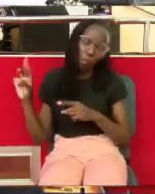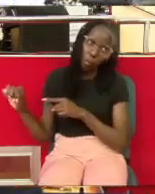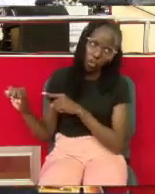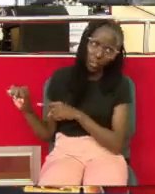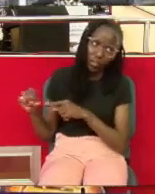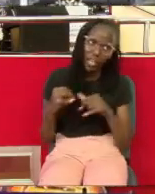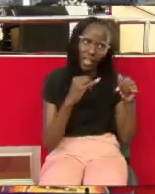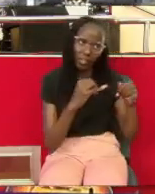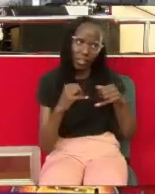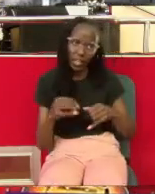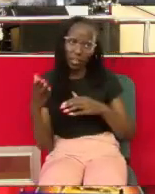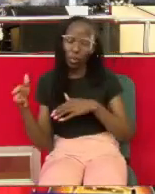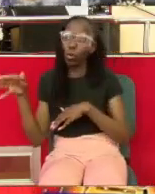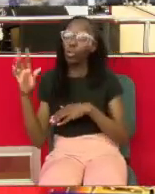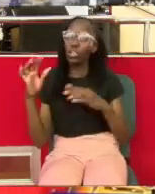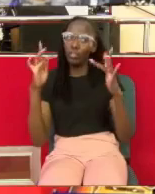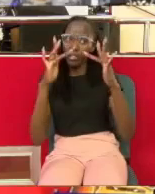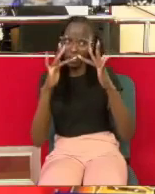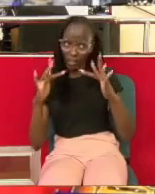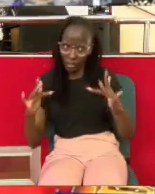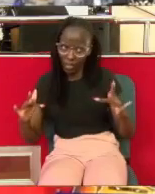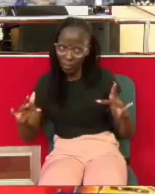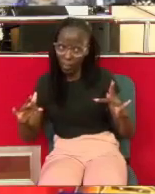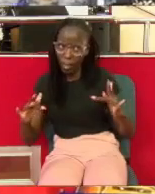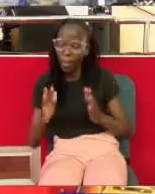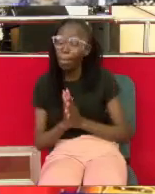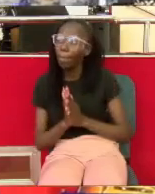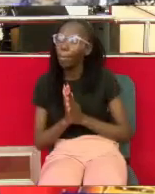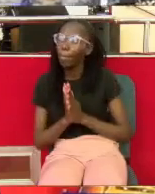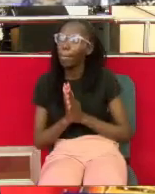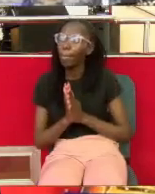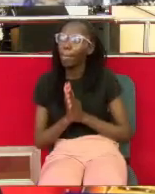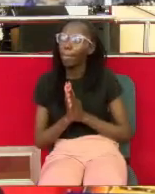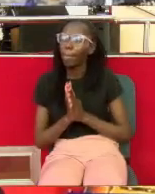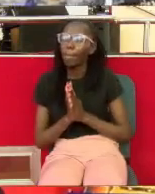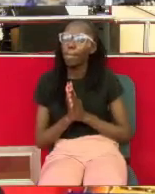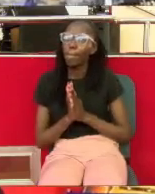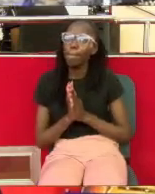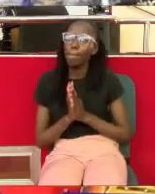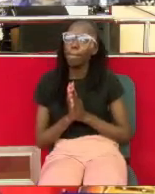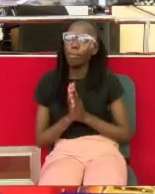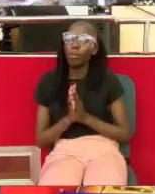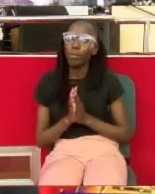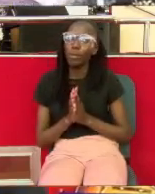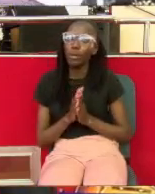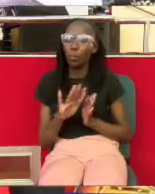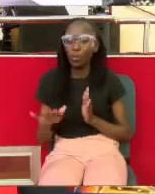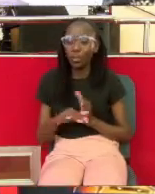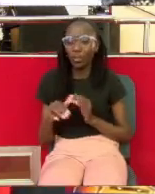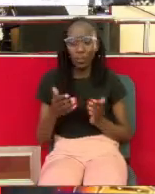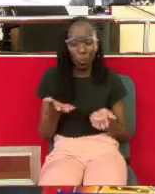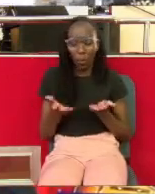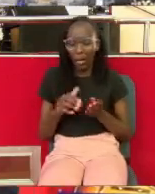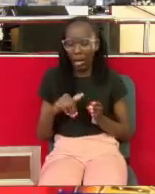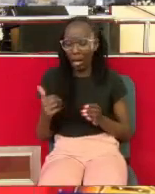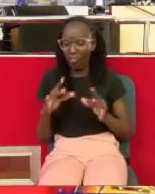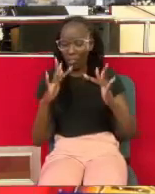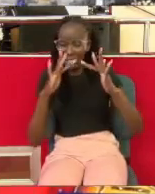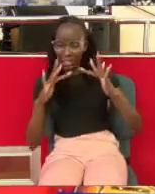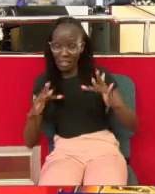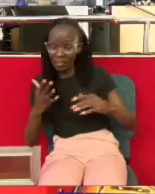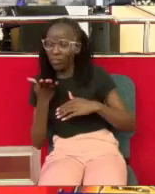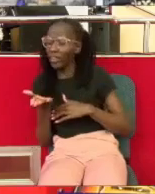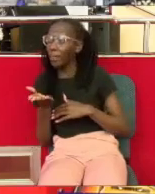the tent of meeting was done outside the main where the other tents were. Yani mahala pa mkutano palikuwa nje ya